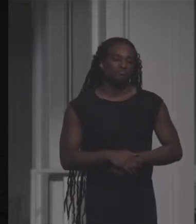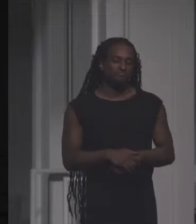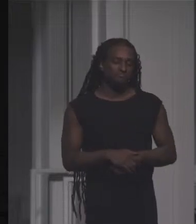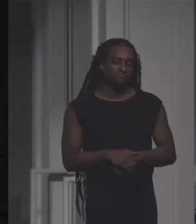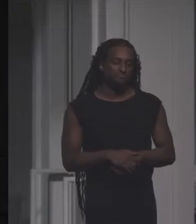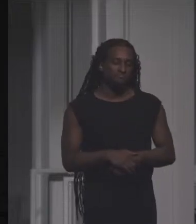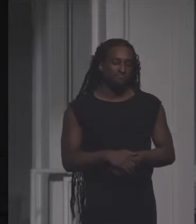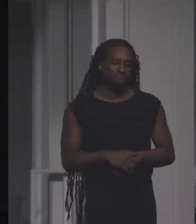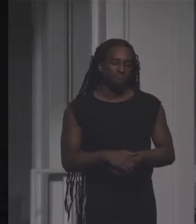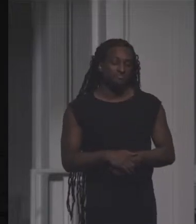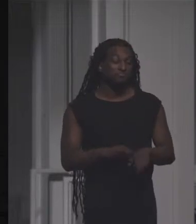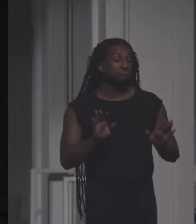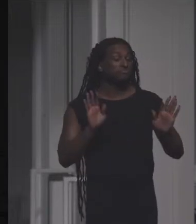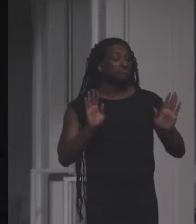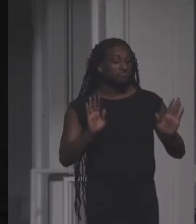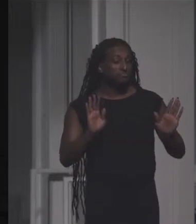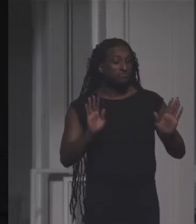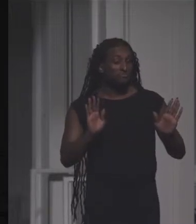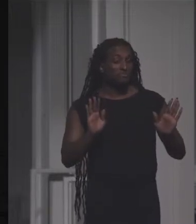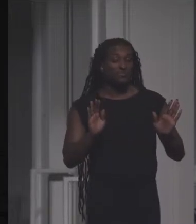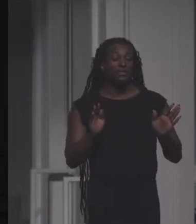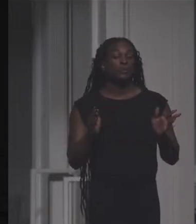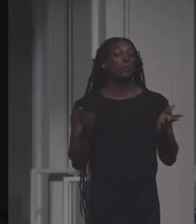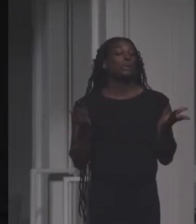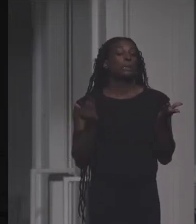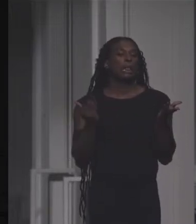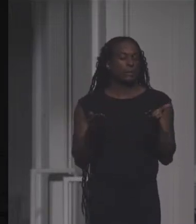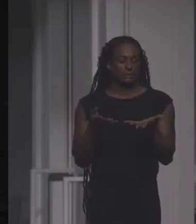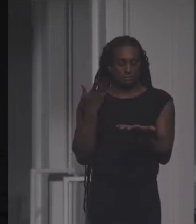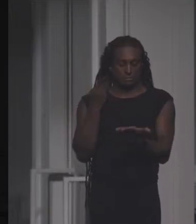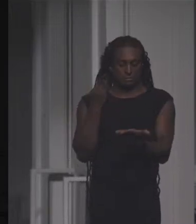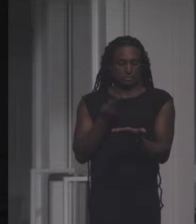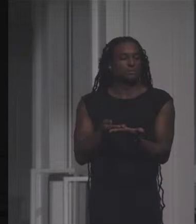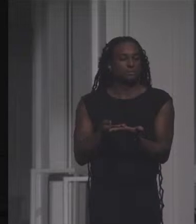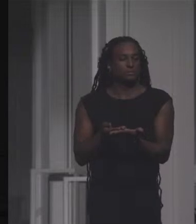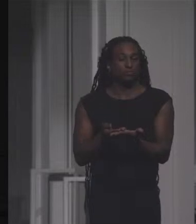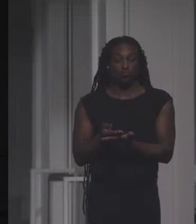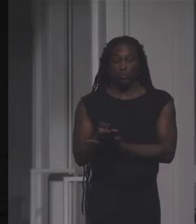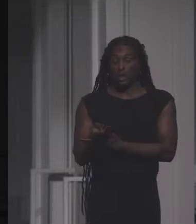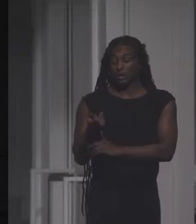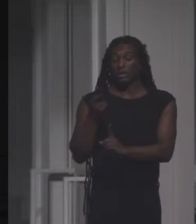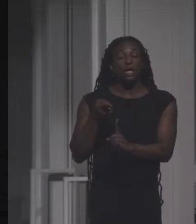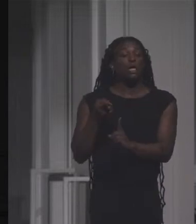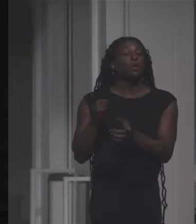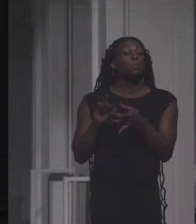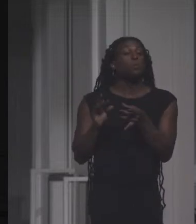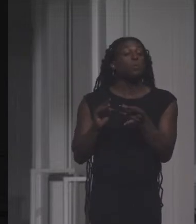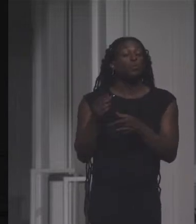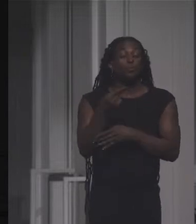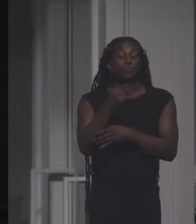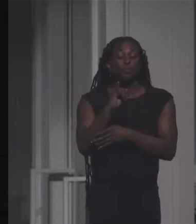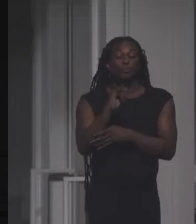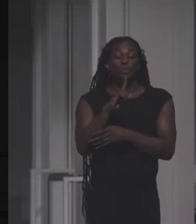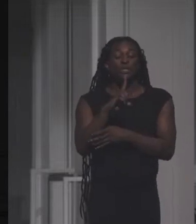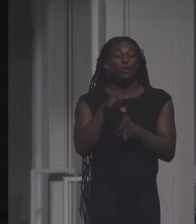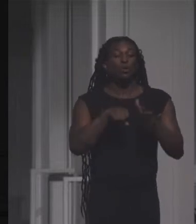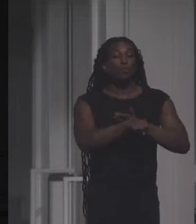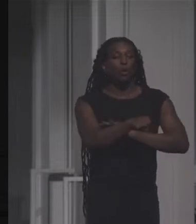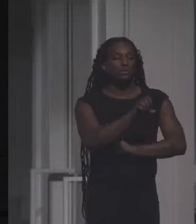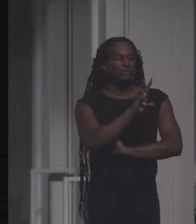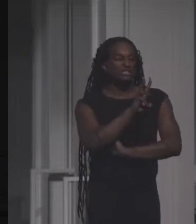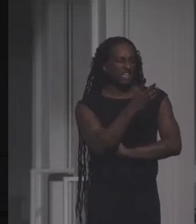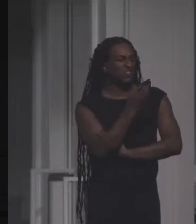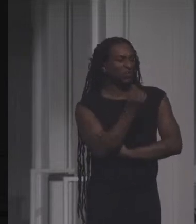But he's what we've got. So what he tells us is that Hild was born in the year 614,